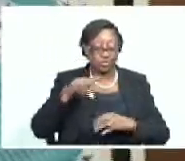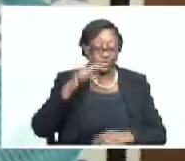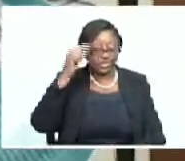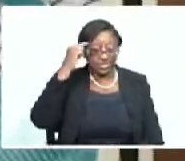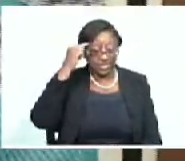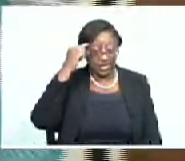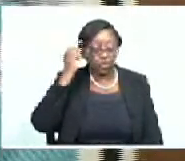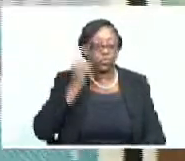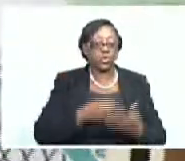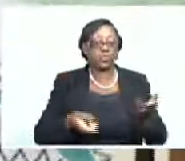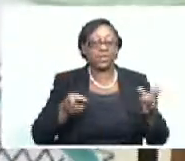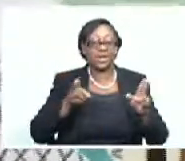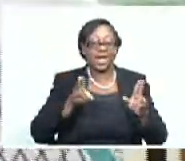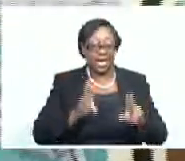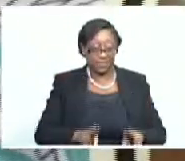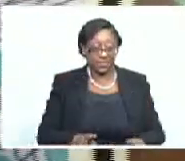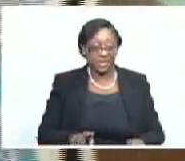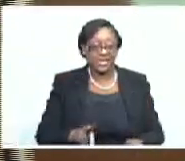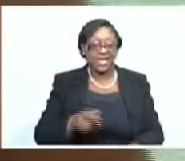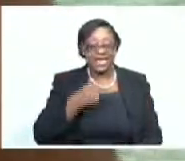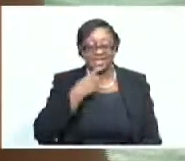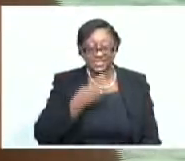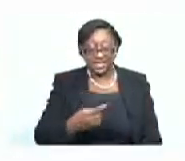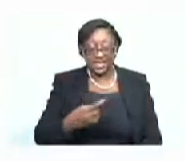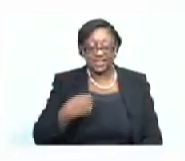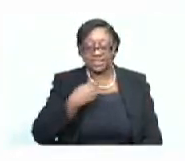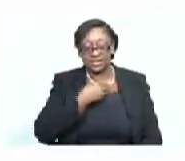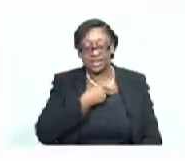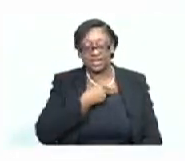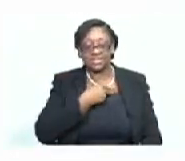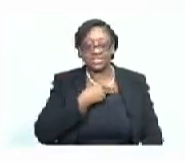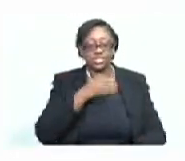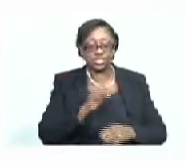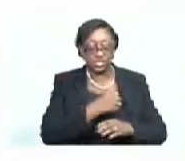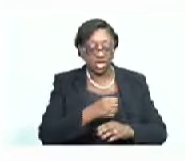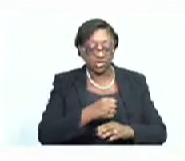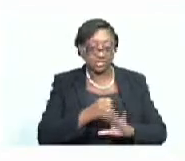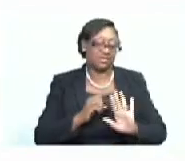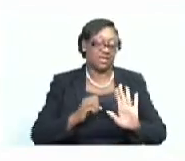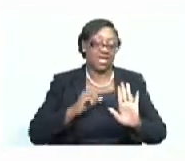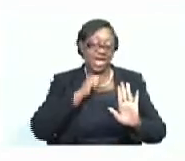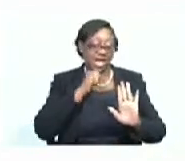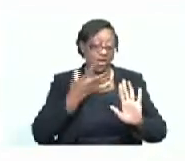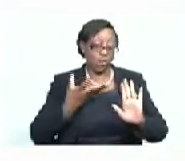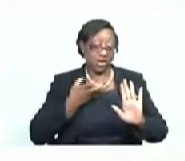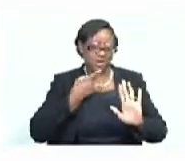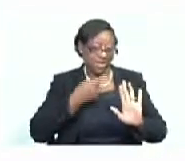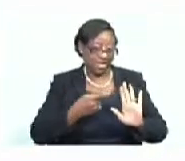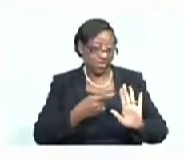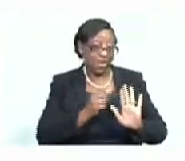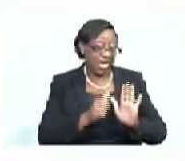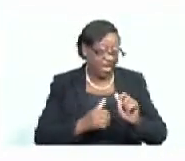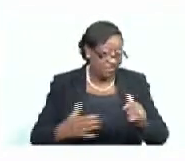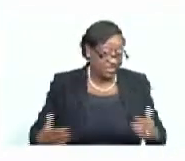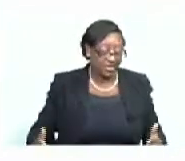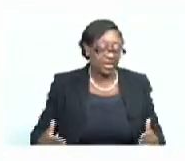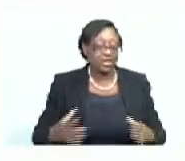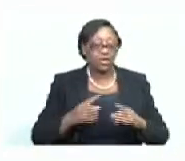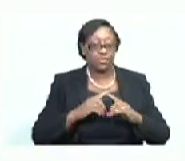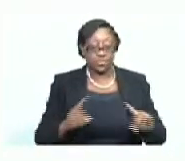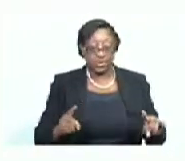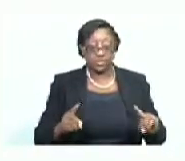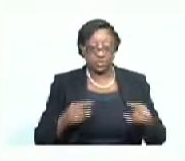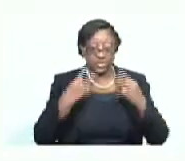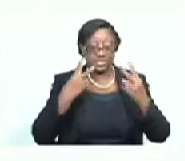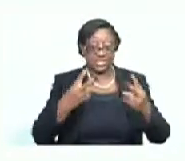look like and tells us the song's core message. Well, I don't want to let the cat out of the bag, but, you know, in shooting the video, what's